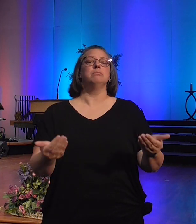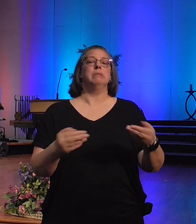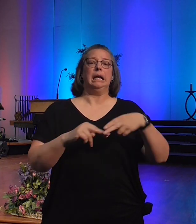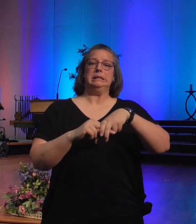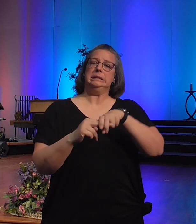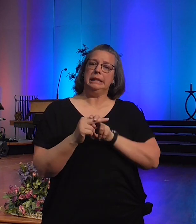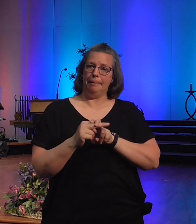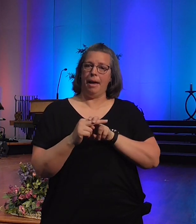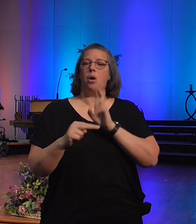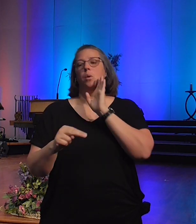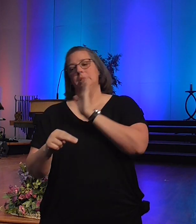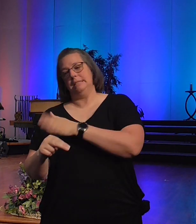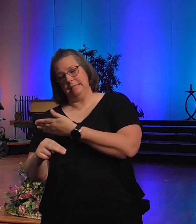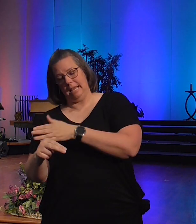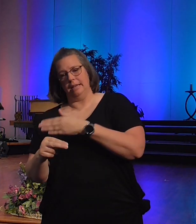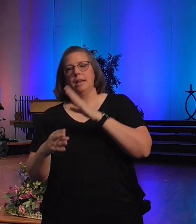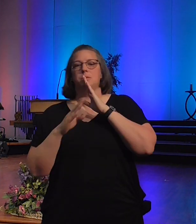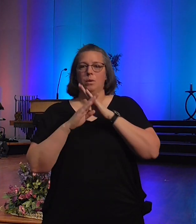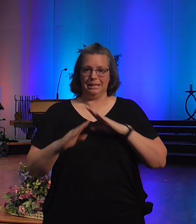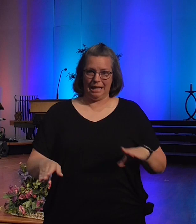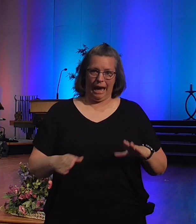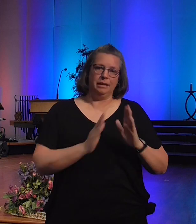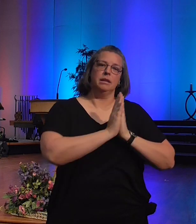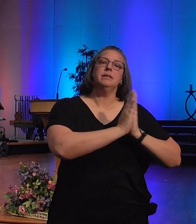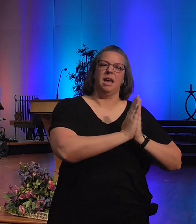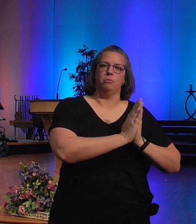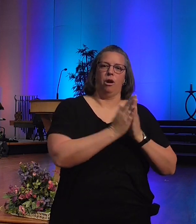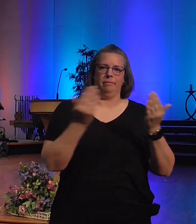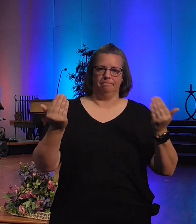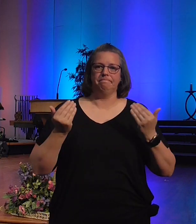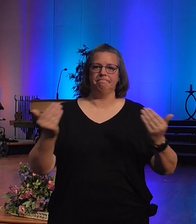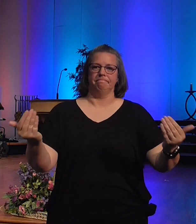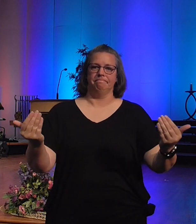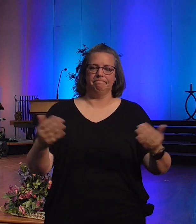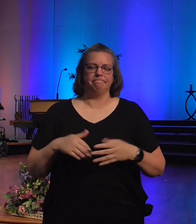sing, we're going to experience some silence, and we're going to pray together. Let's begin.